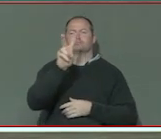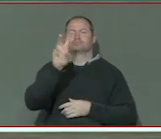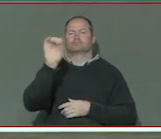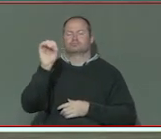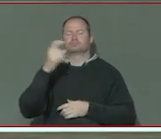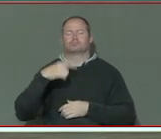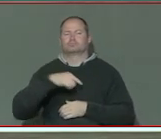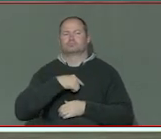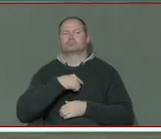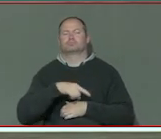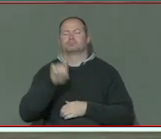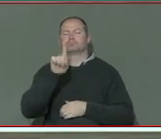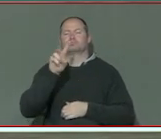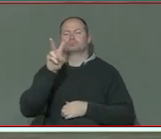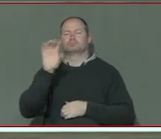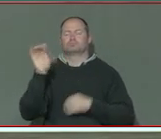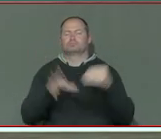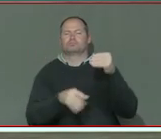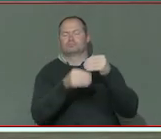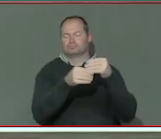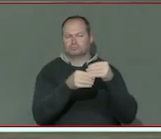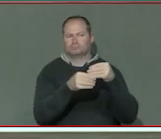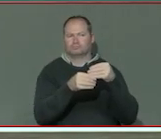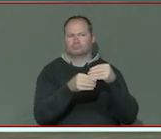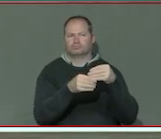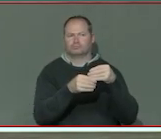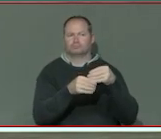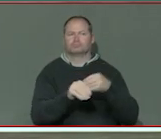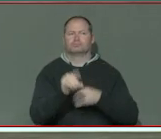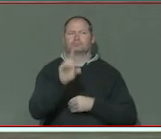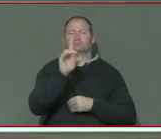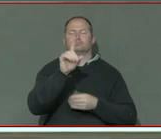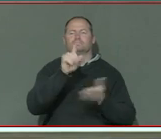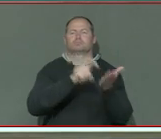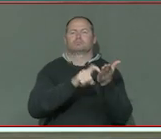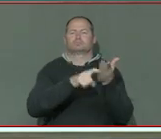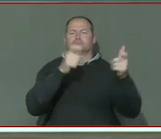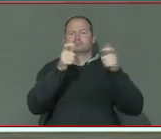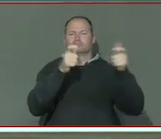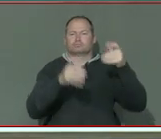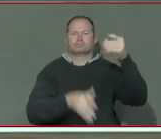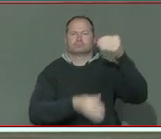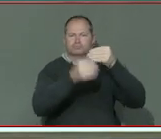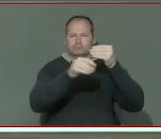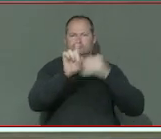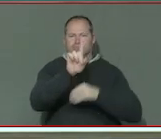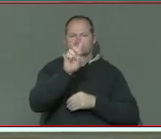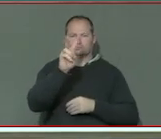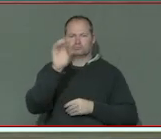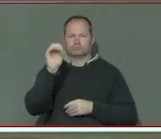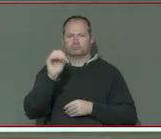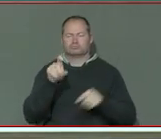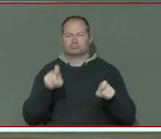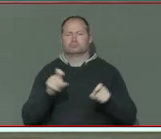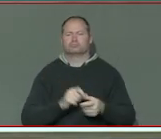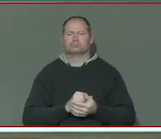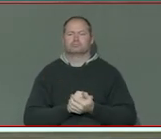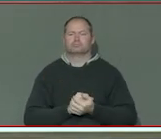the 120, and debtors control, we have to add 120.